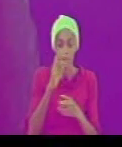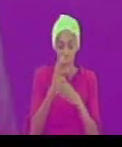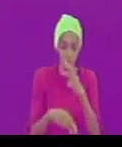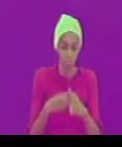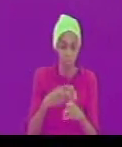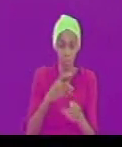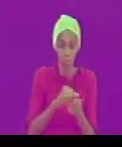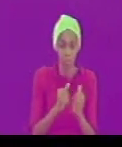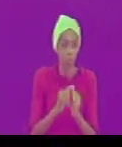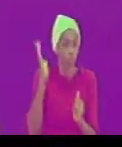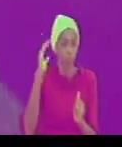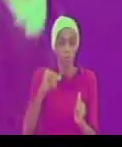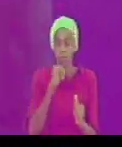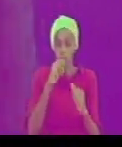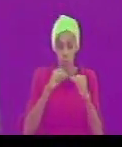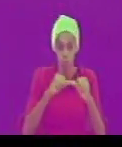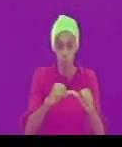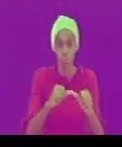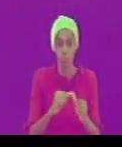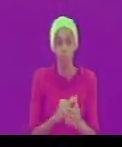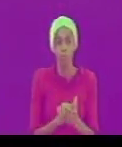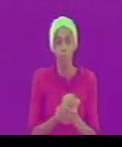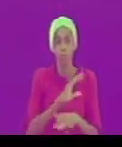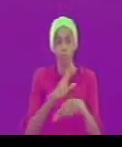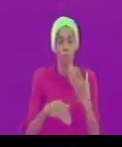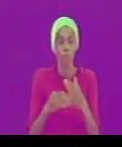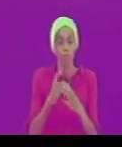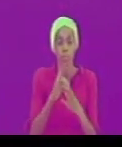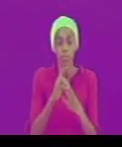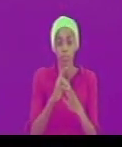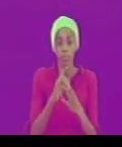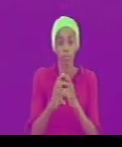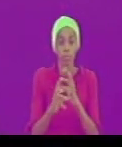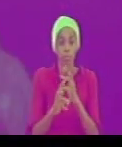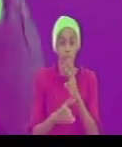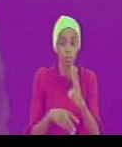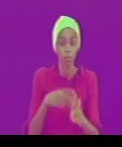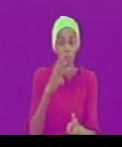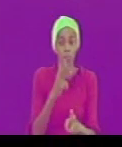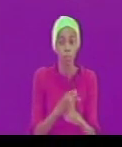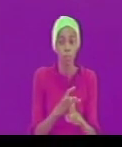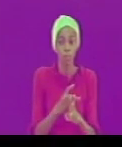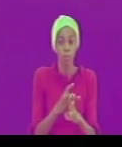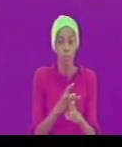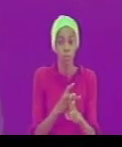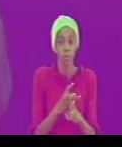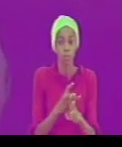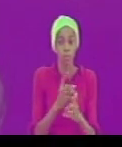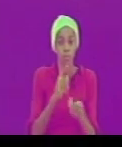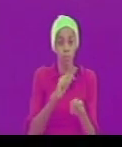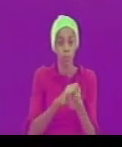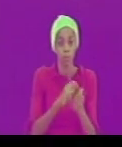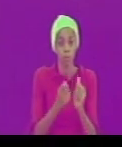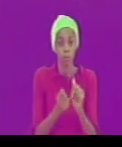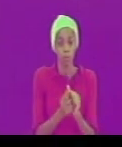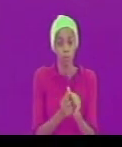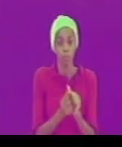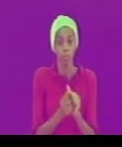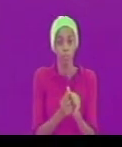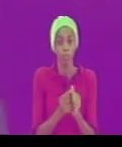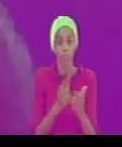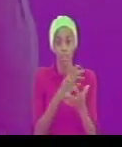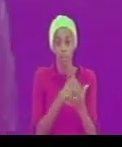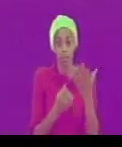no further. Global poverty shall proceed no further. We are standing on this word of God, which is the sword of the